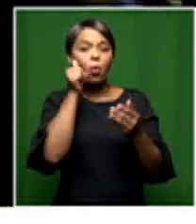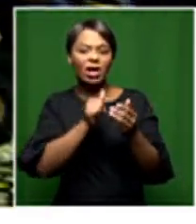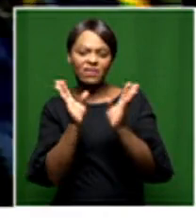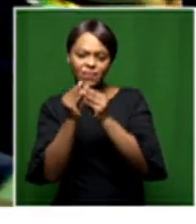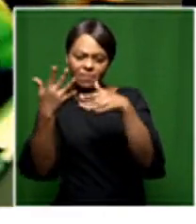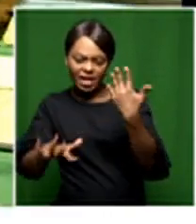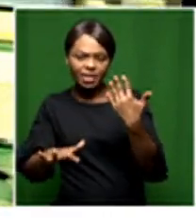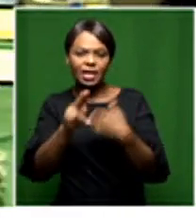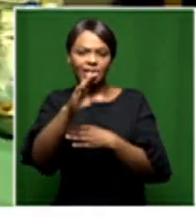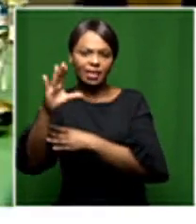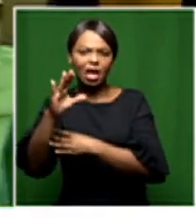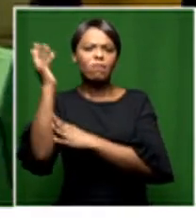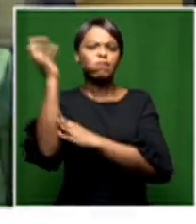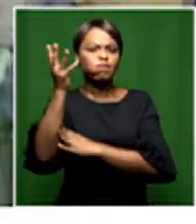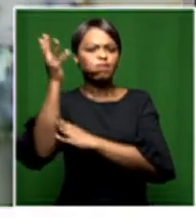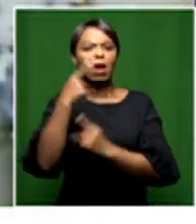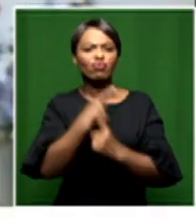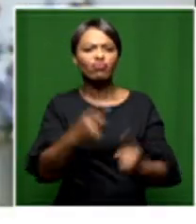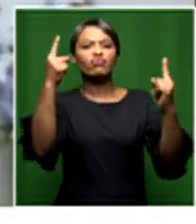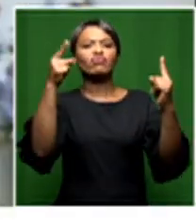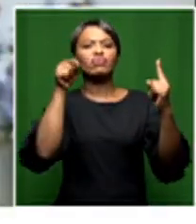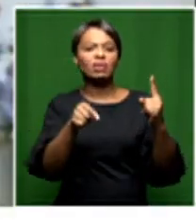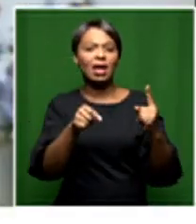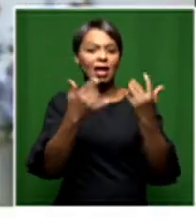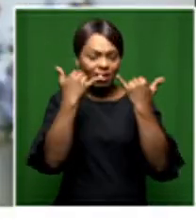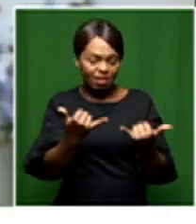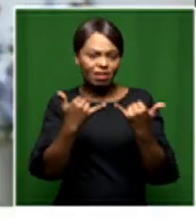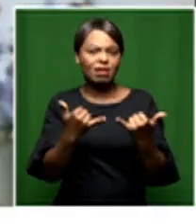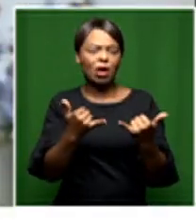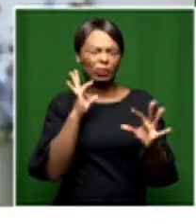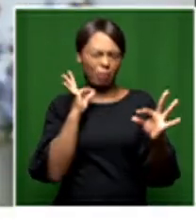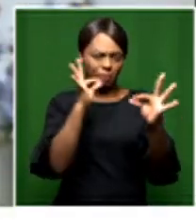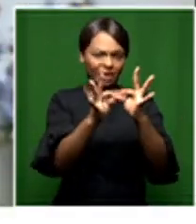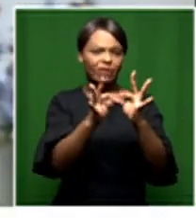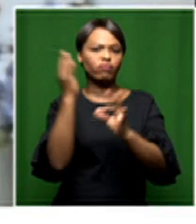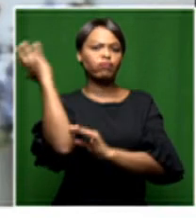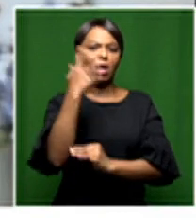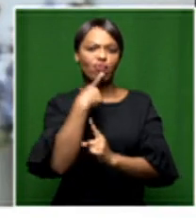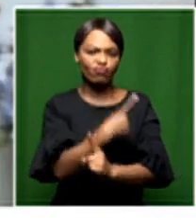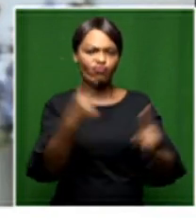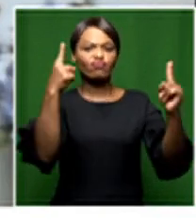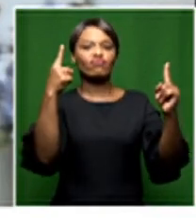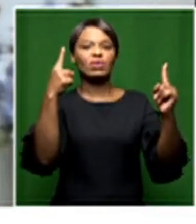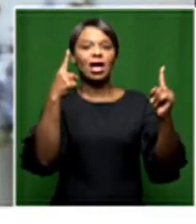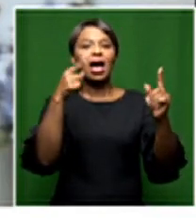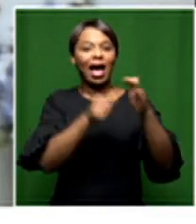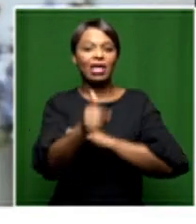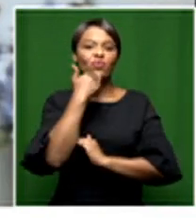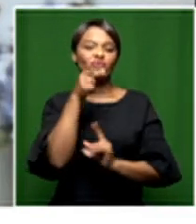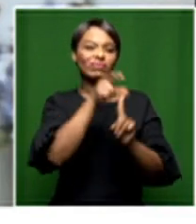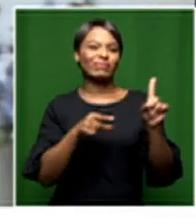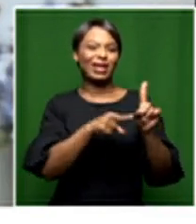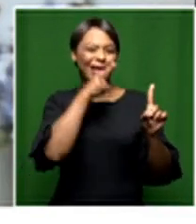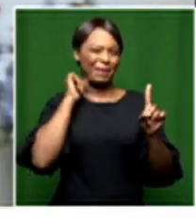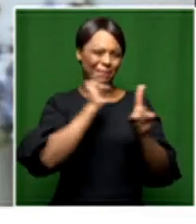nation directly this day, this time around, a specific statement being issued in his name, In previous